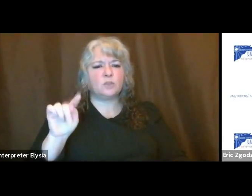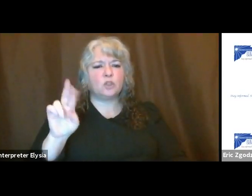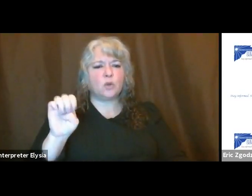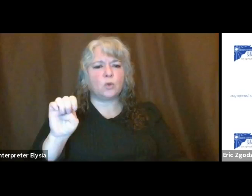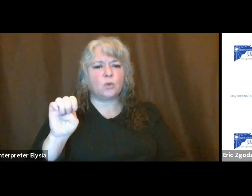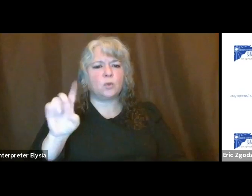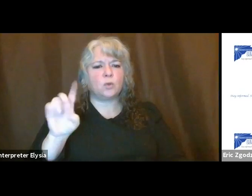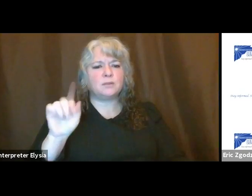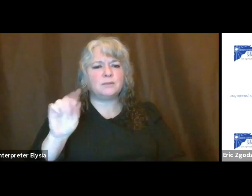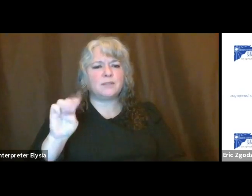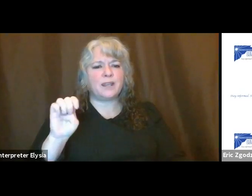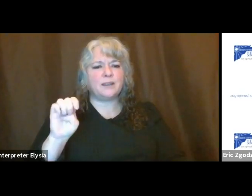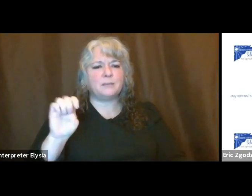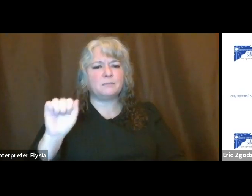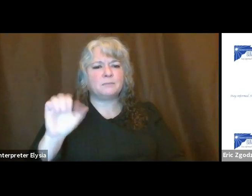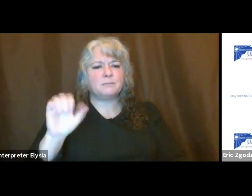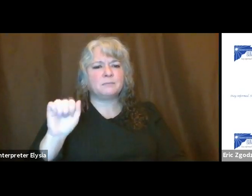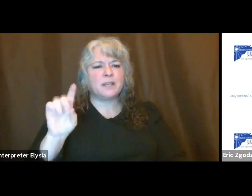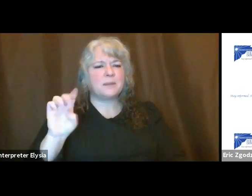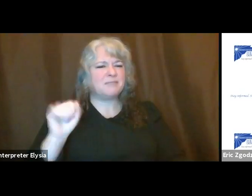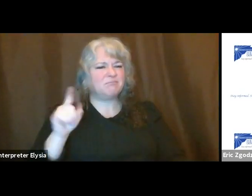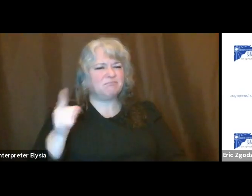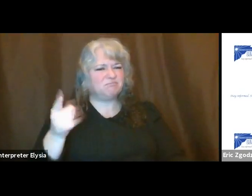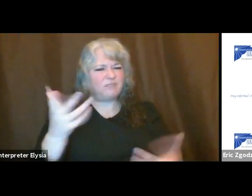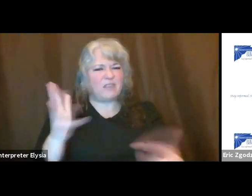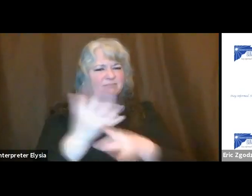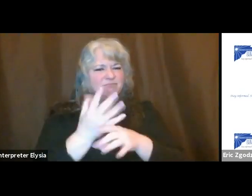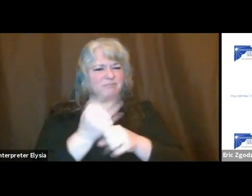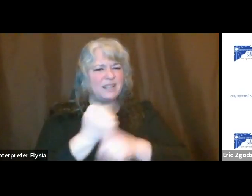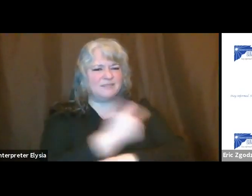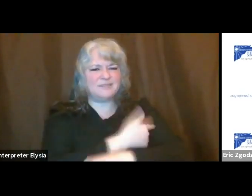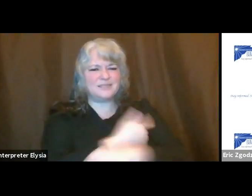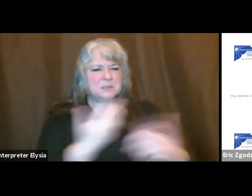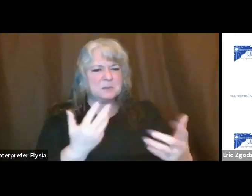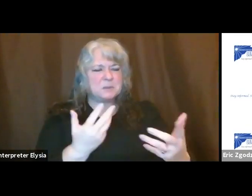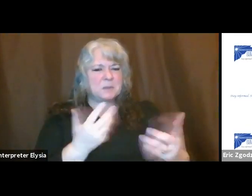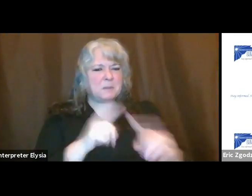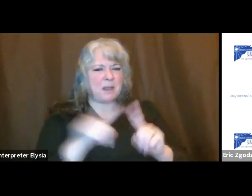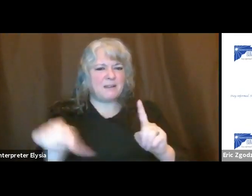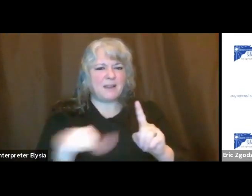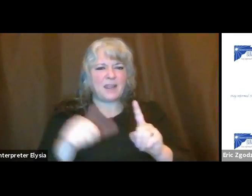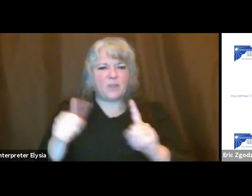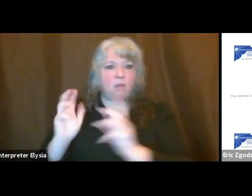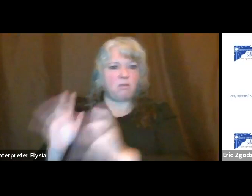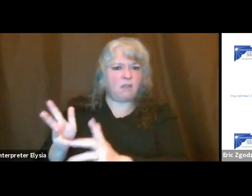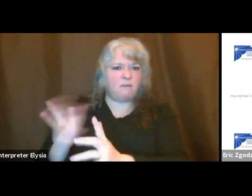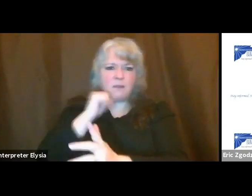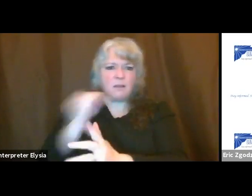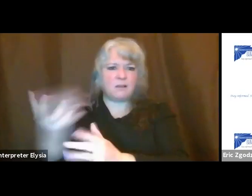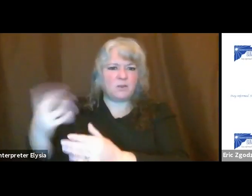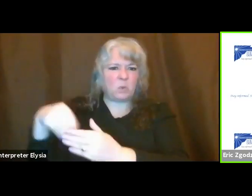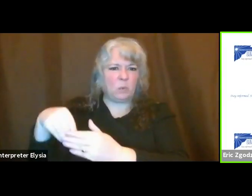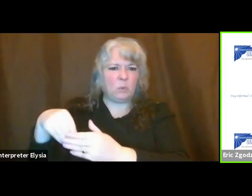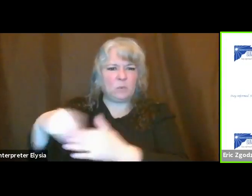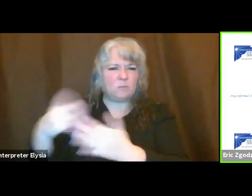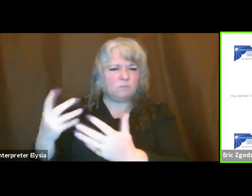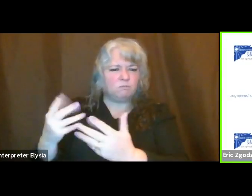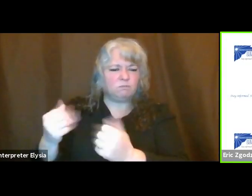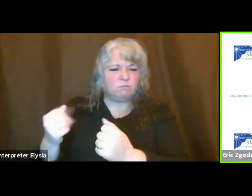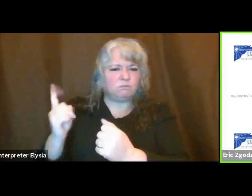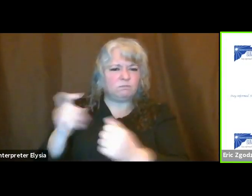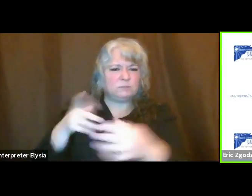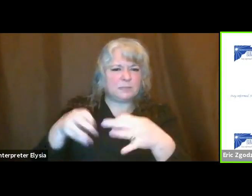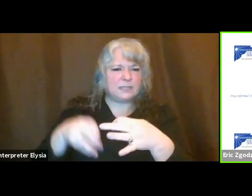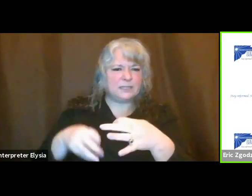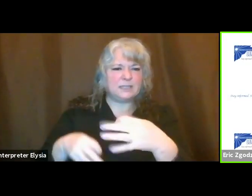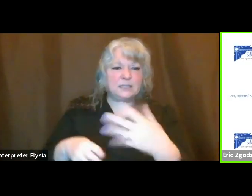some frustration with some school districts we spoke to about how they were able to get it when everyone else was sort of left out of the cold. I have